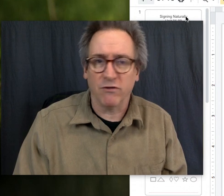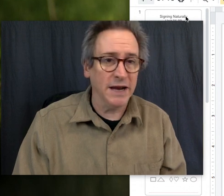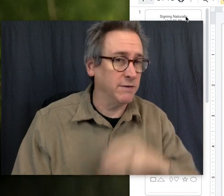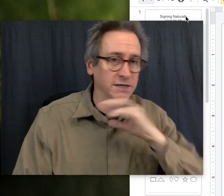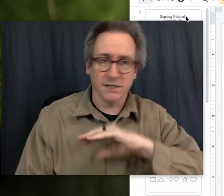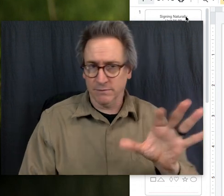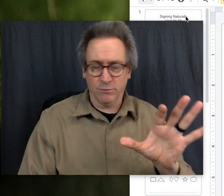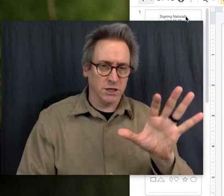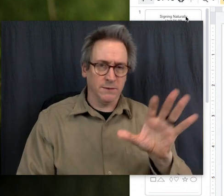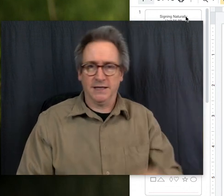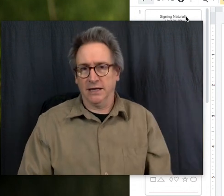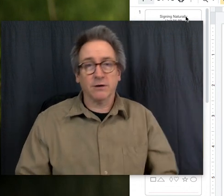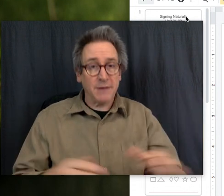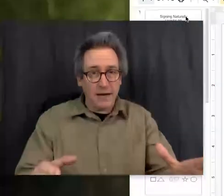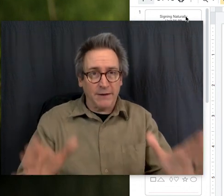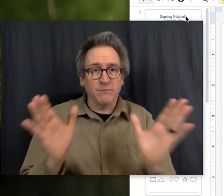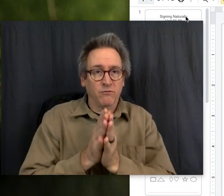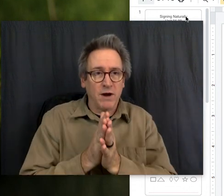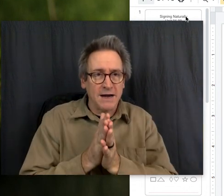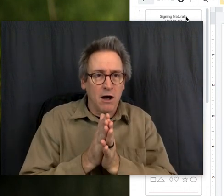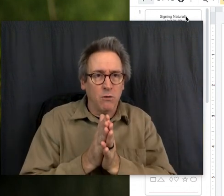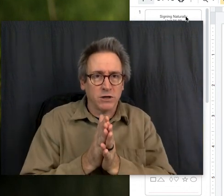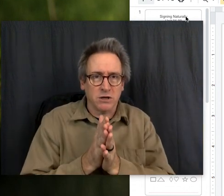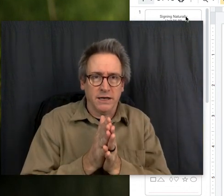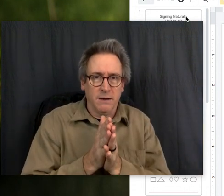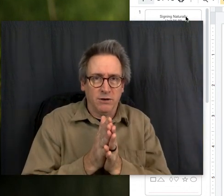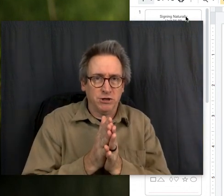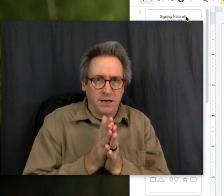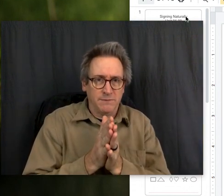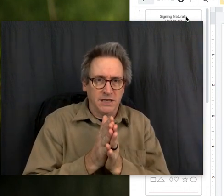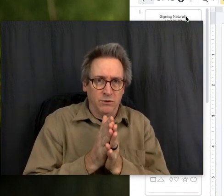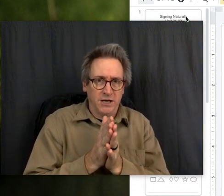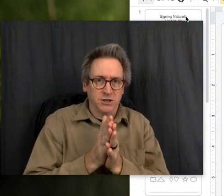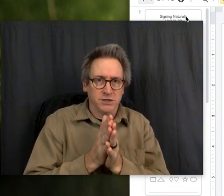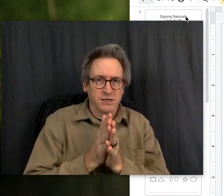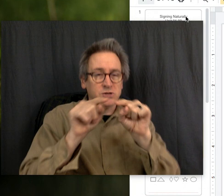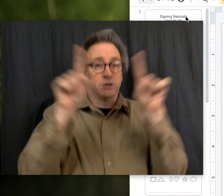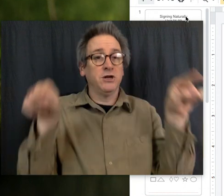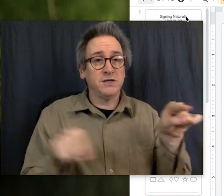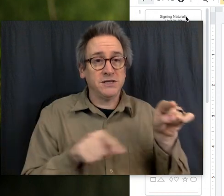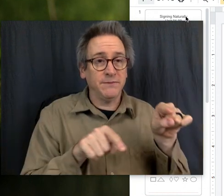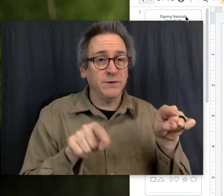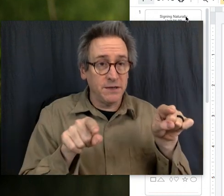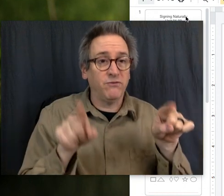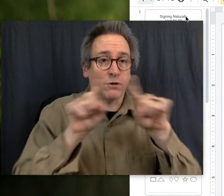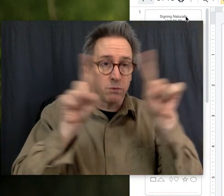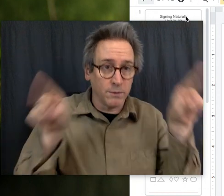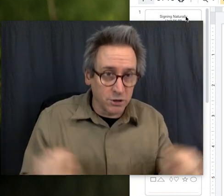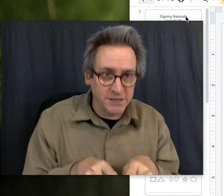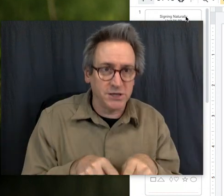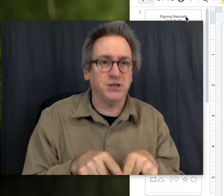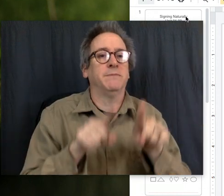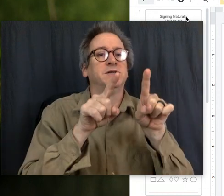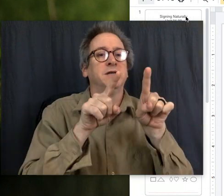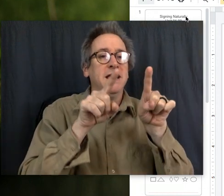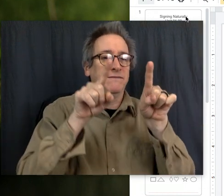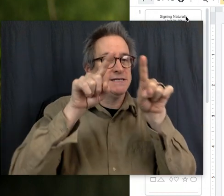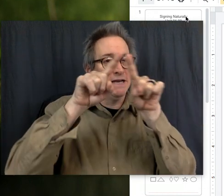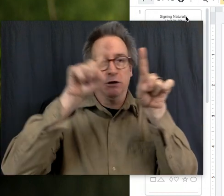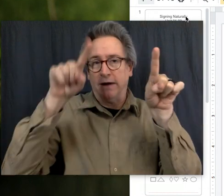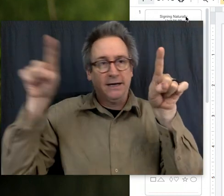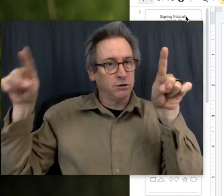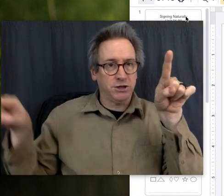for many reasons, and we'll talk about that later. Anyway, right now we're talking about shapes and locations. So we're going to do the same thing we did before, where we're going to trace the shapes.